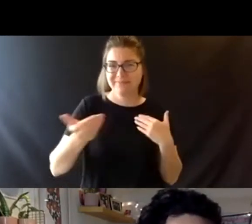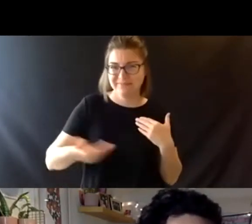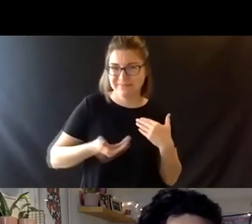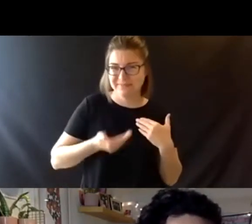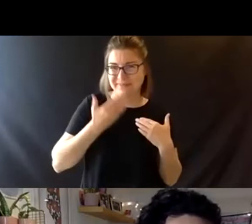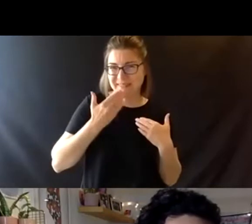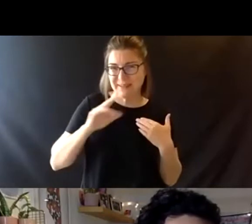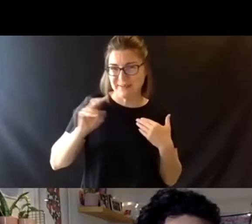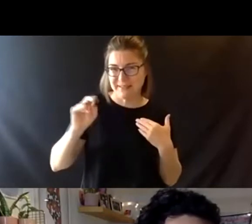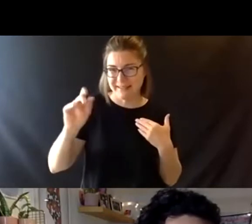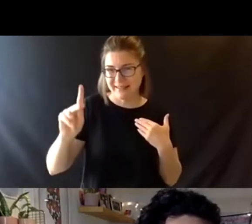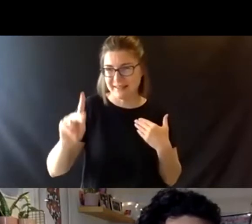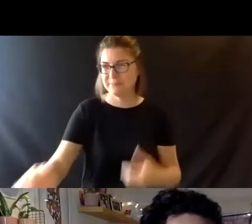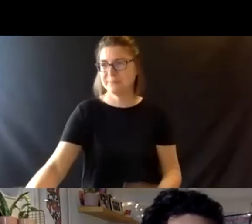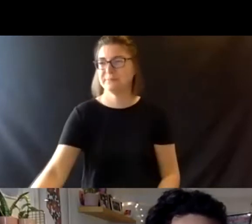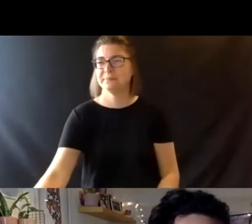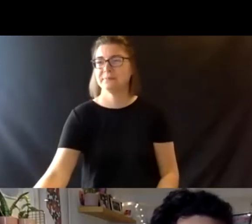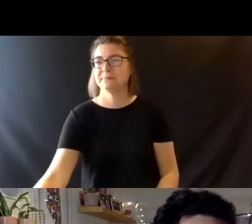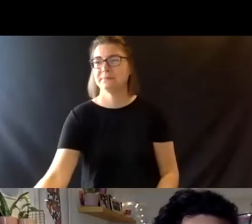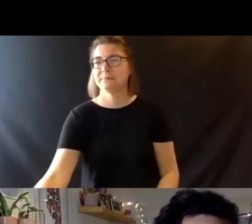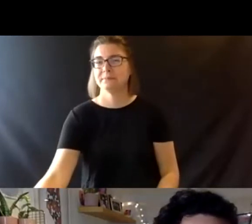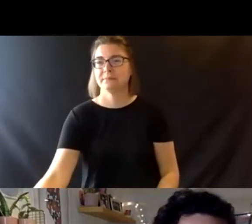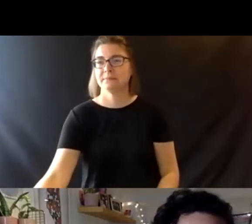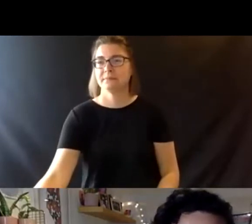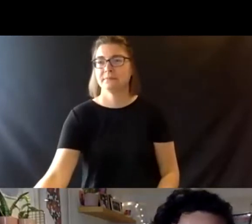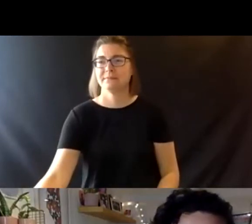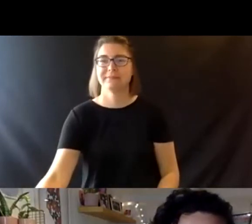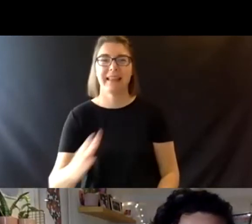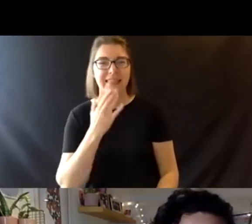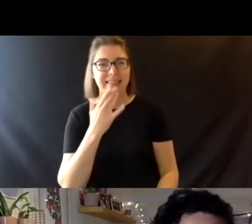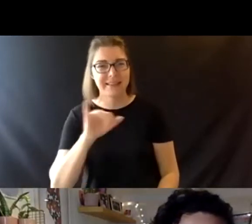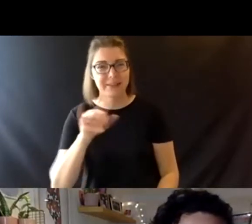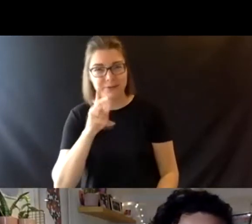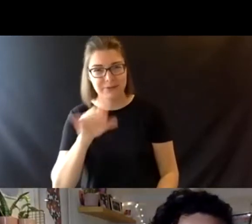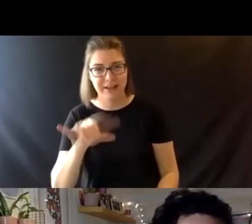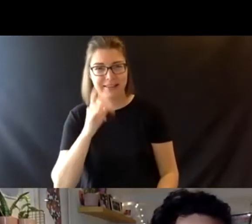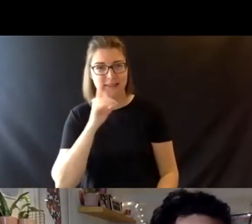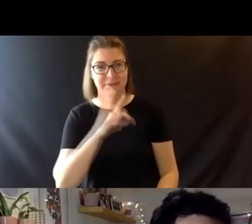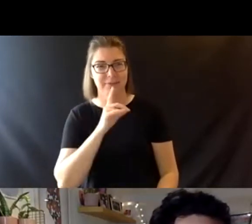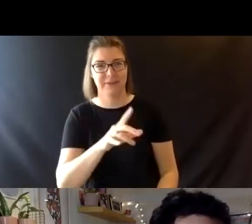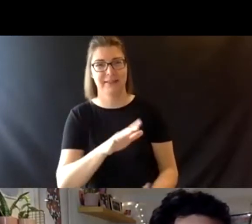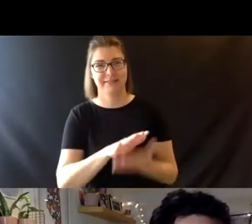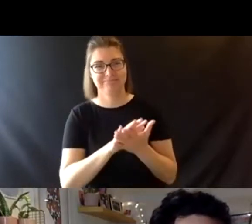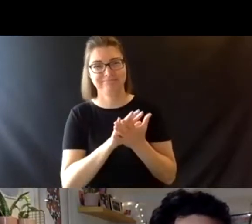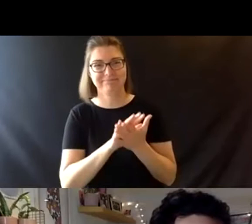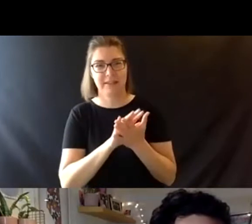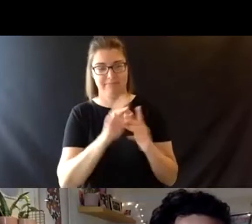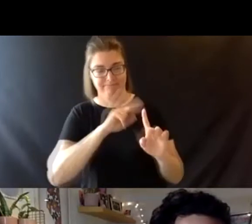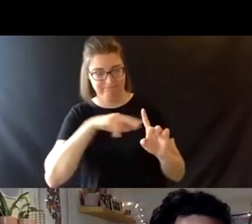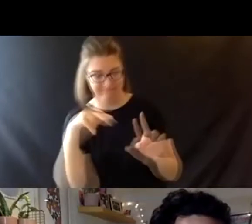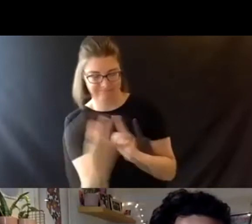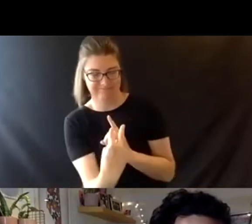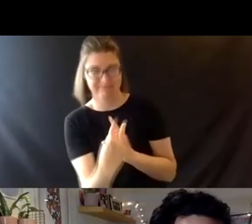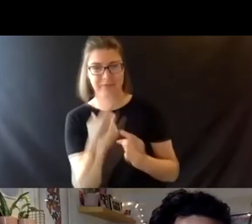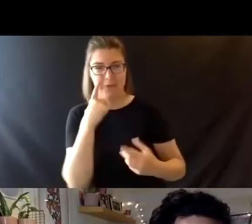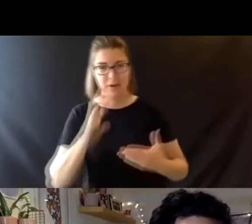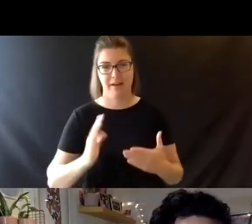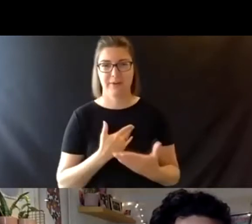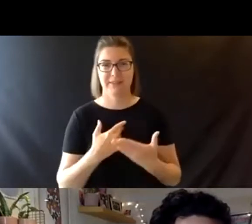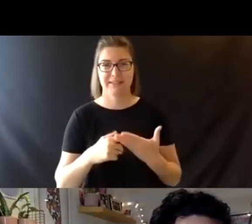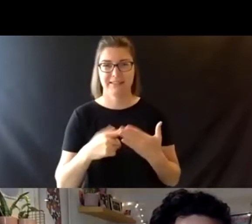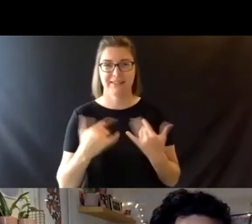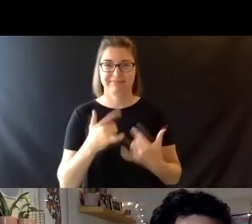Nick. Thanks so much, Jade. I can already tell you're going to bring a really fruitful, critical lens to this conversation today. So I'm